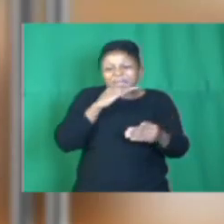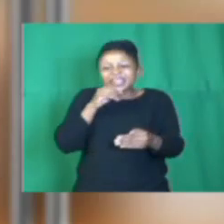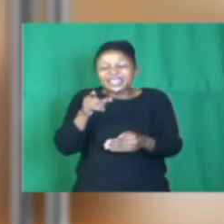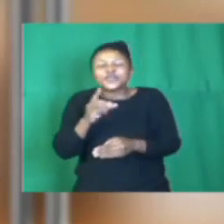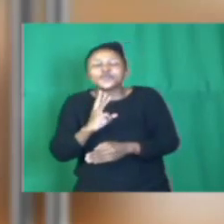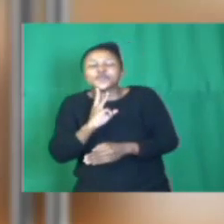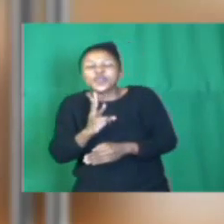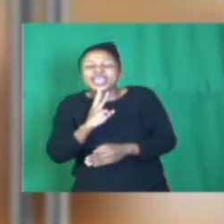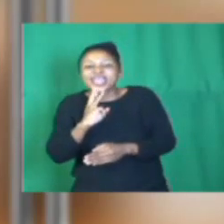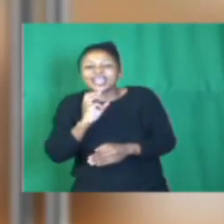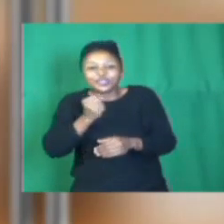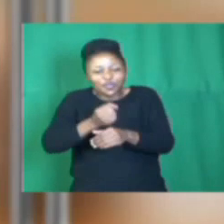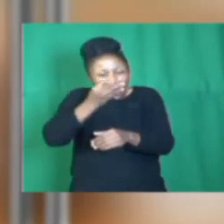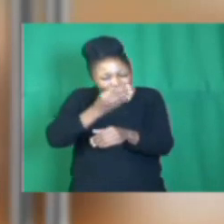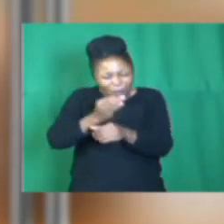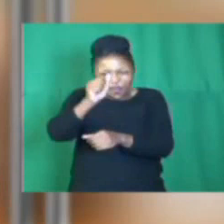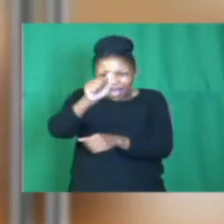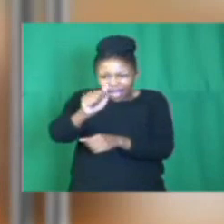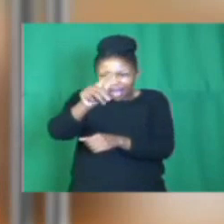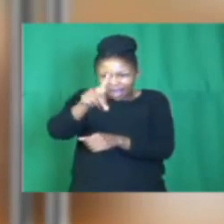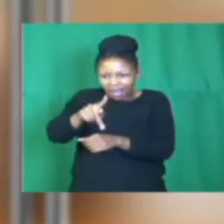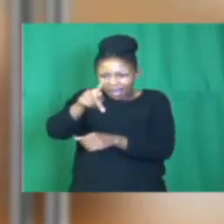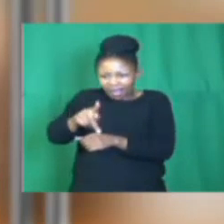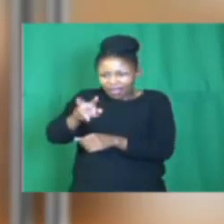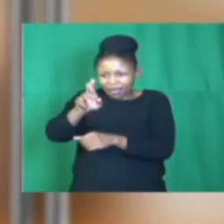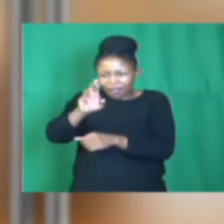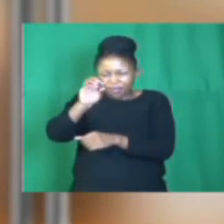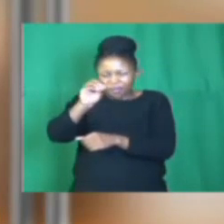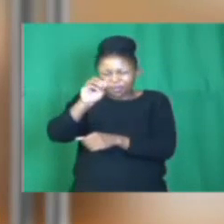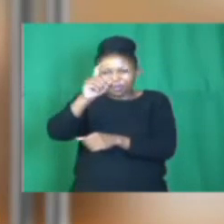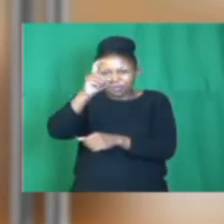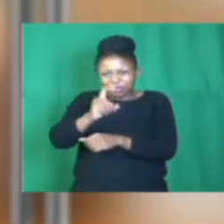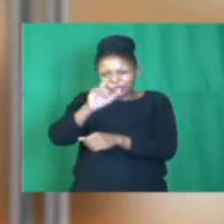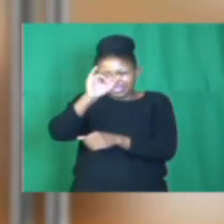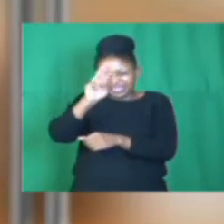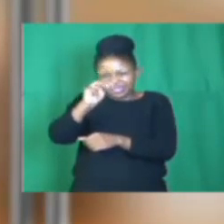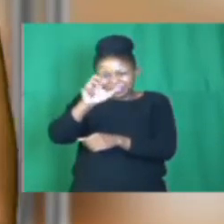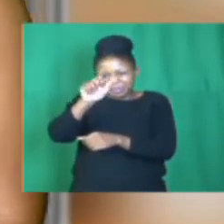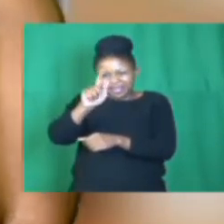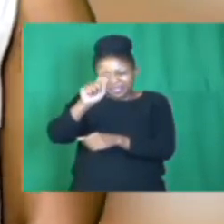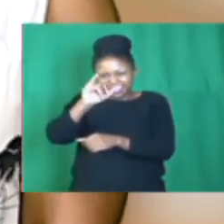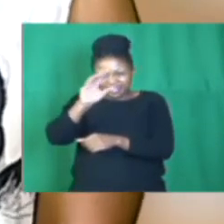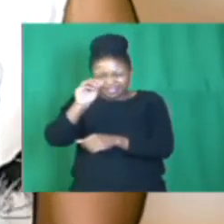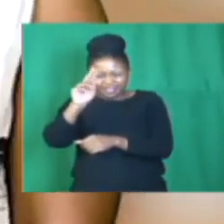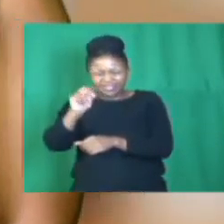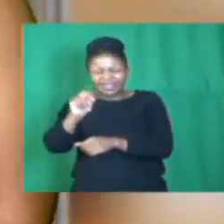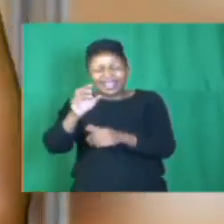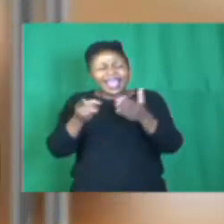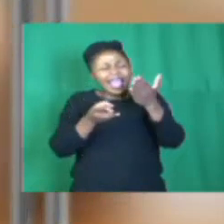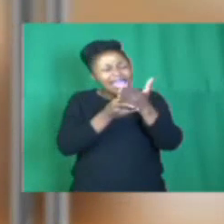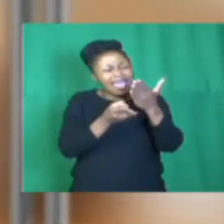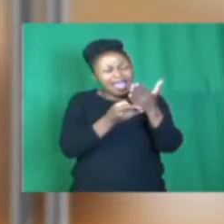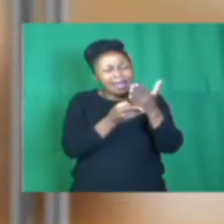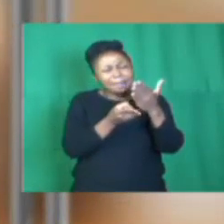approximation, they qualify the answer. Okay, so it means that you must